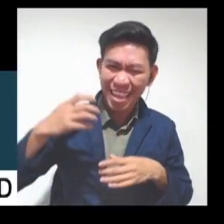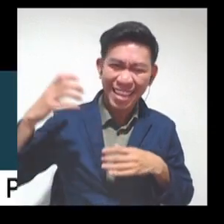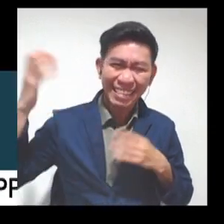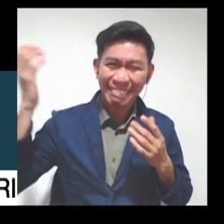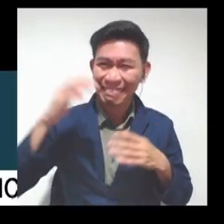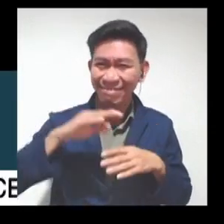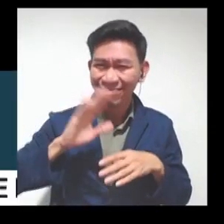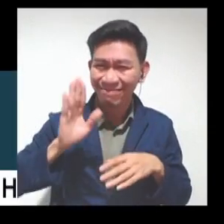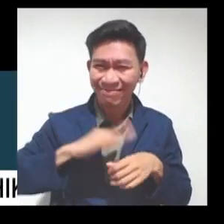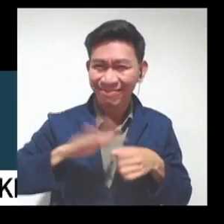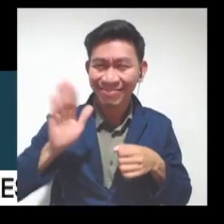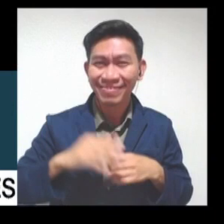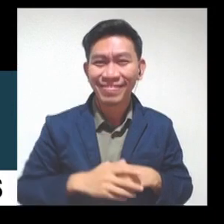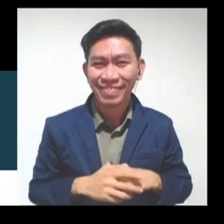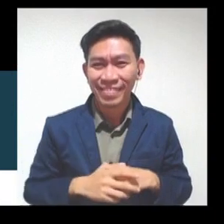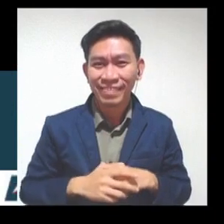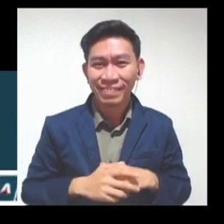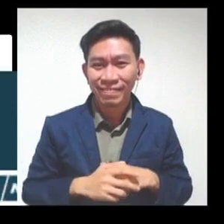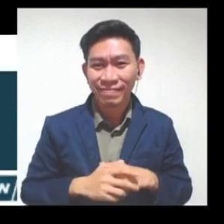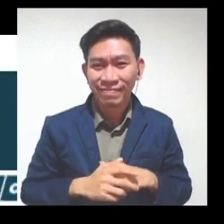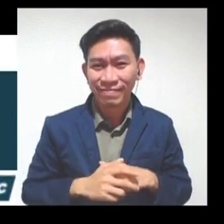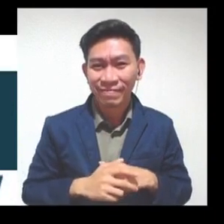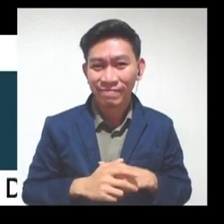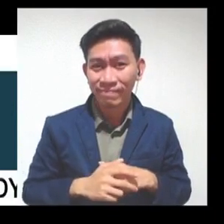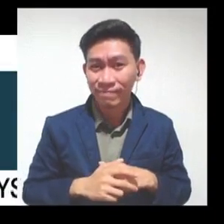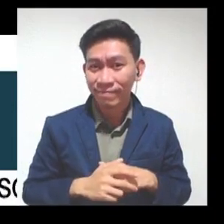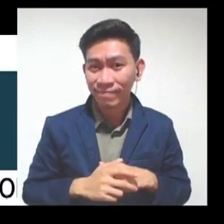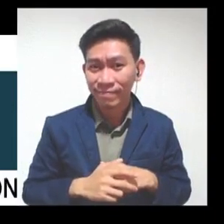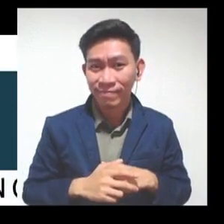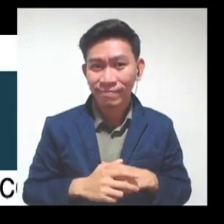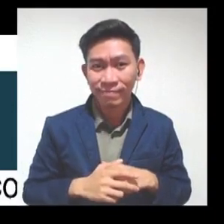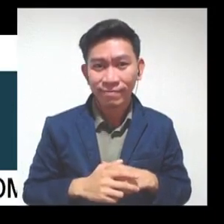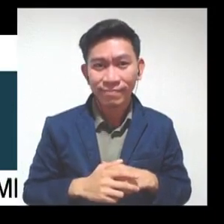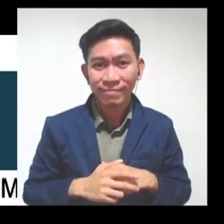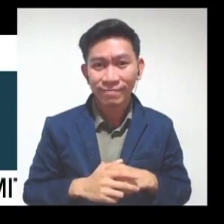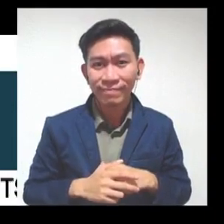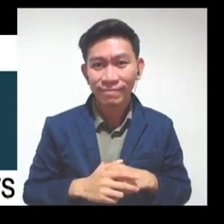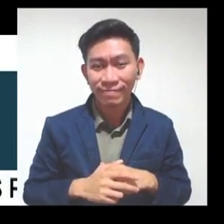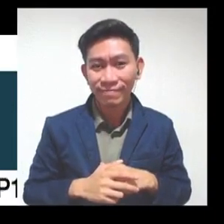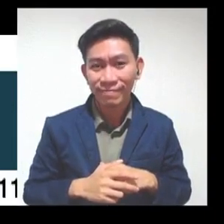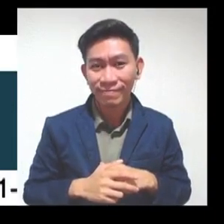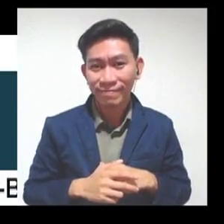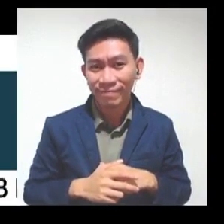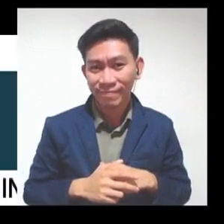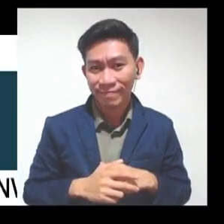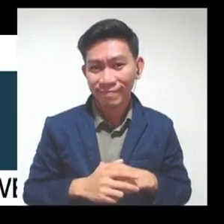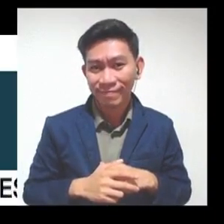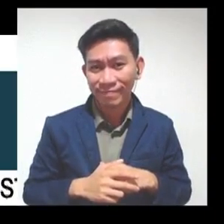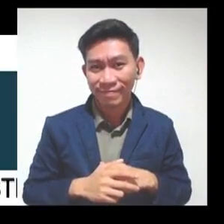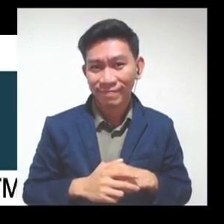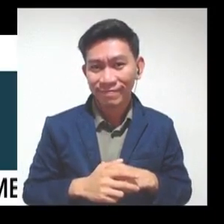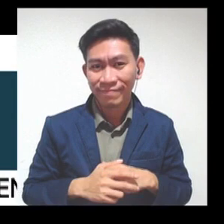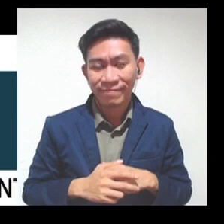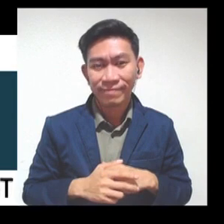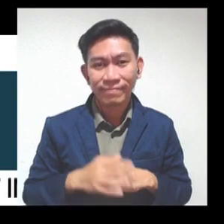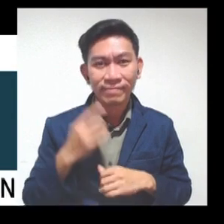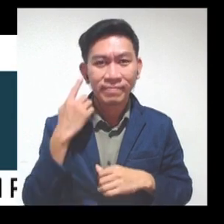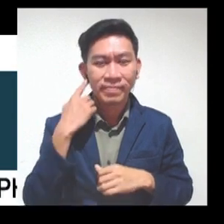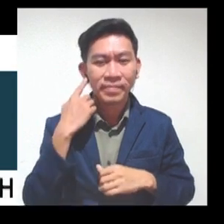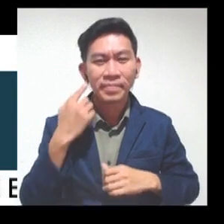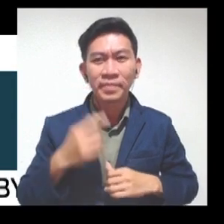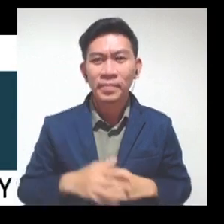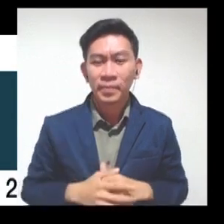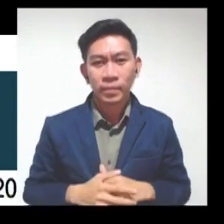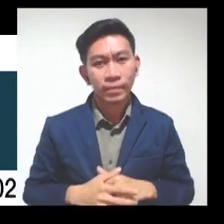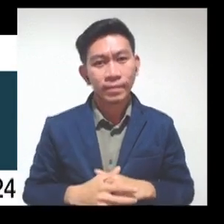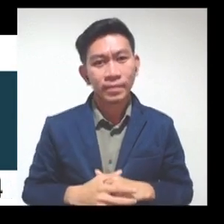enough. And all it tells me to that boat. How do I get you